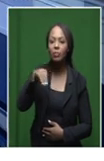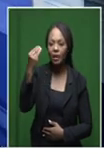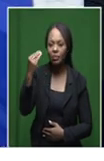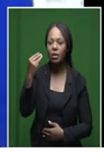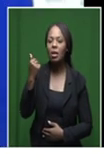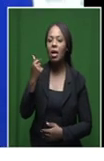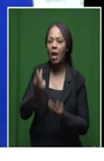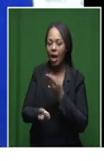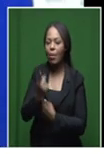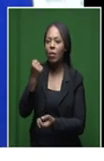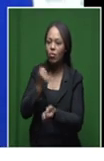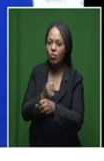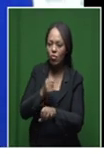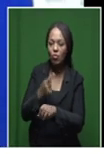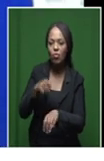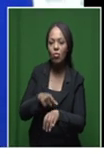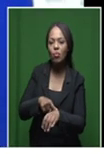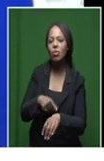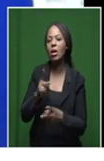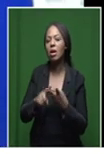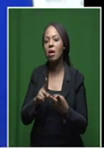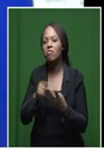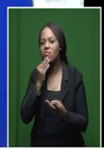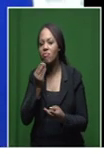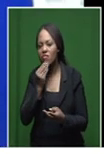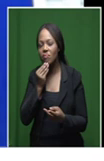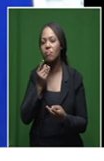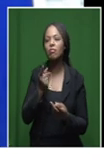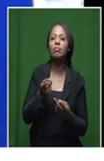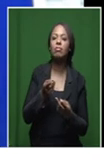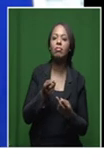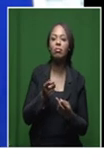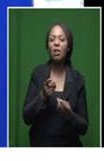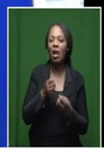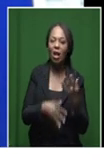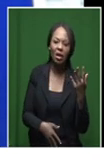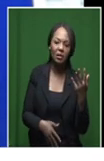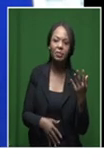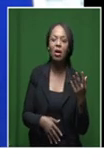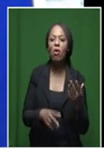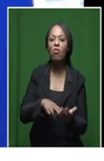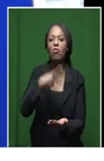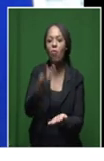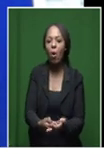population. And then other conditions like osteoarthritis, osteoporosis, falling,